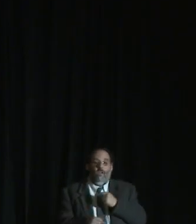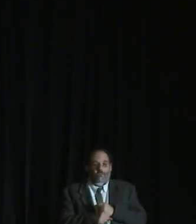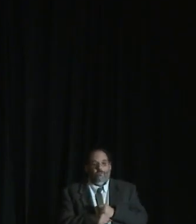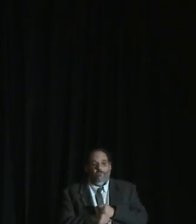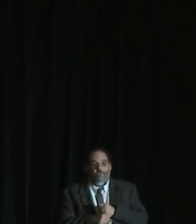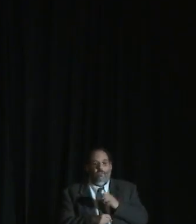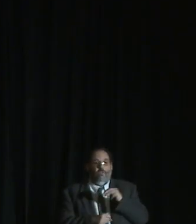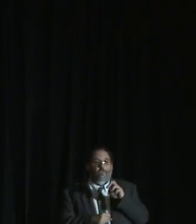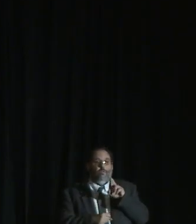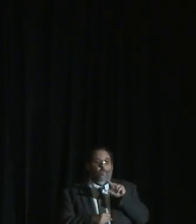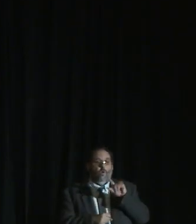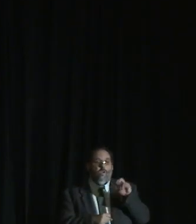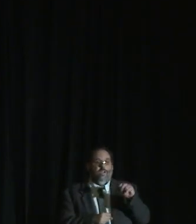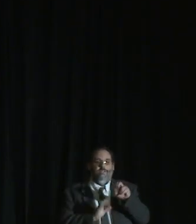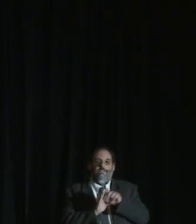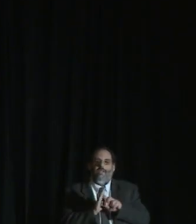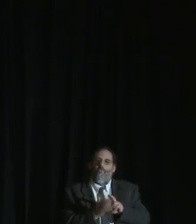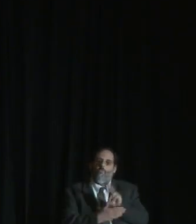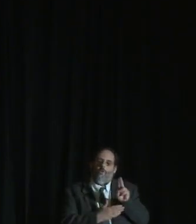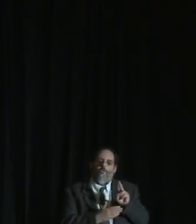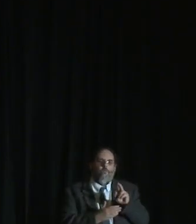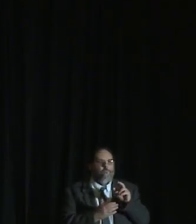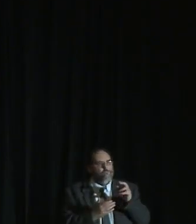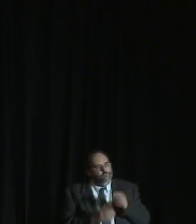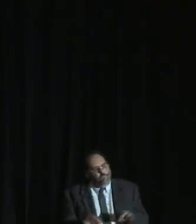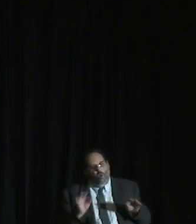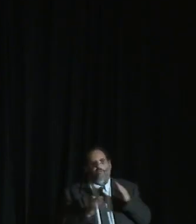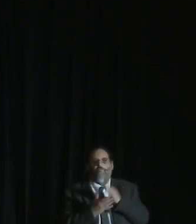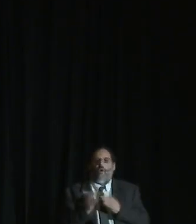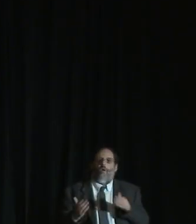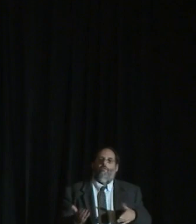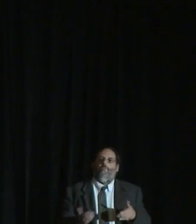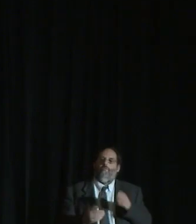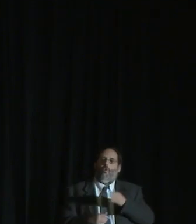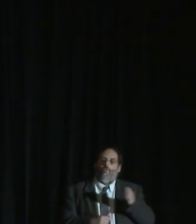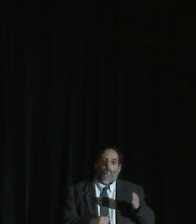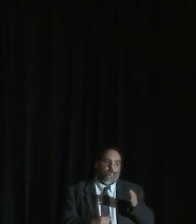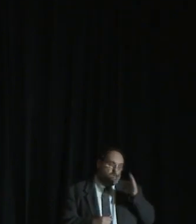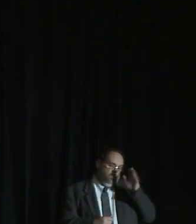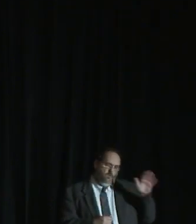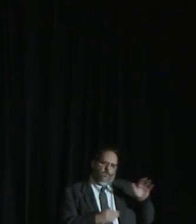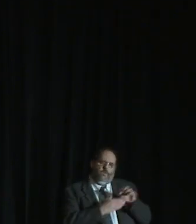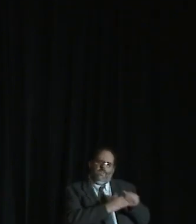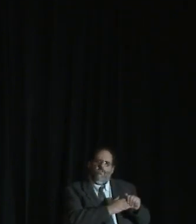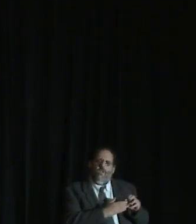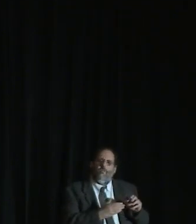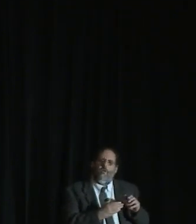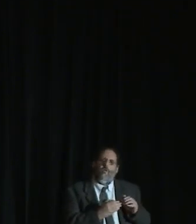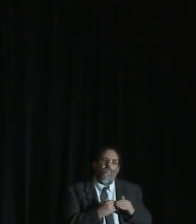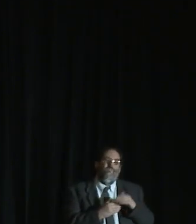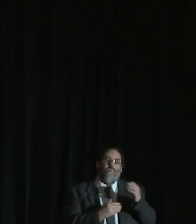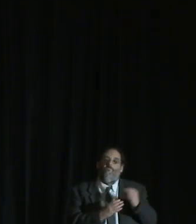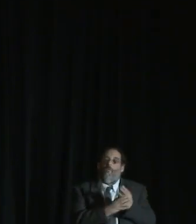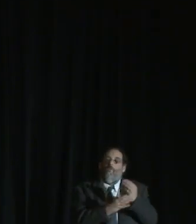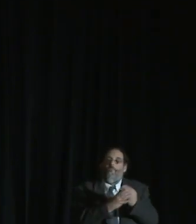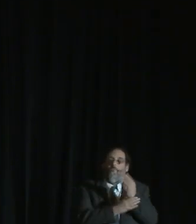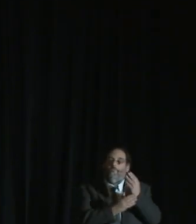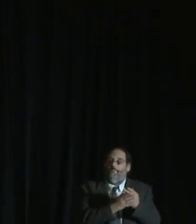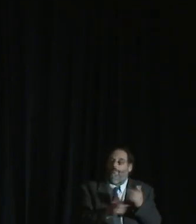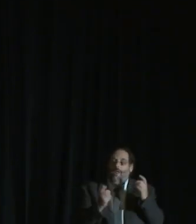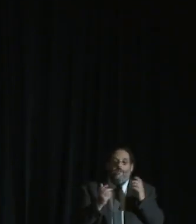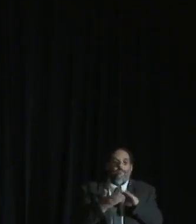years, Morgan has been a stalwart in Baltimore. And under Dr. Wilson's leadership, Morgan is growing